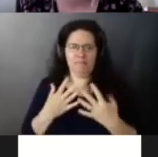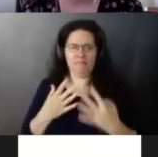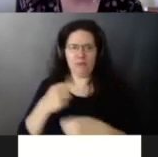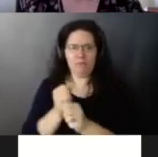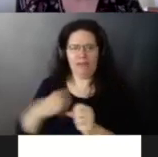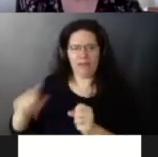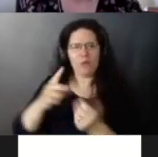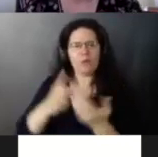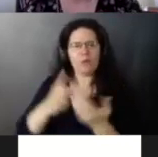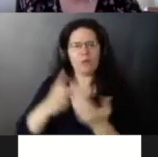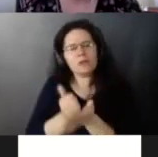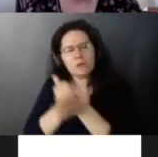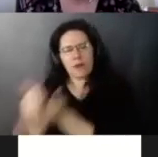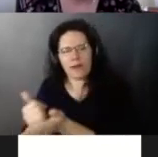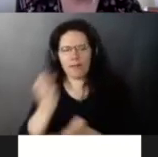sense.